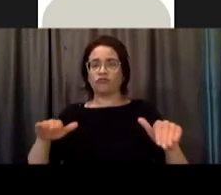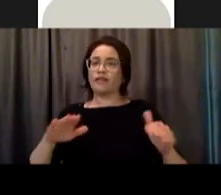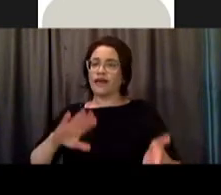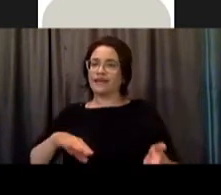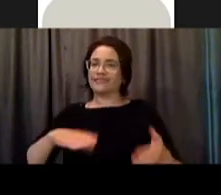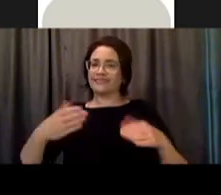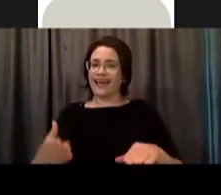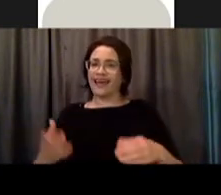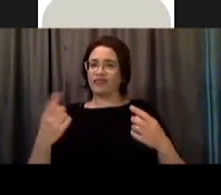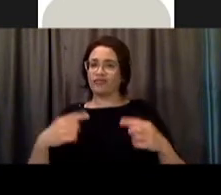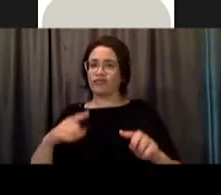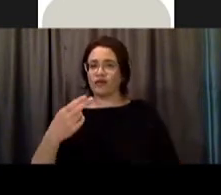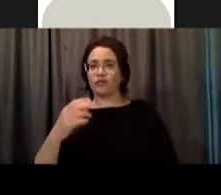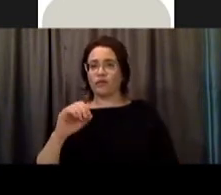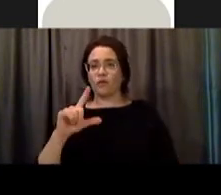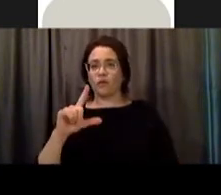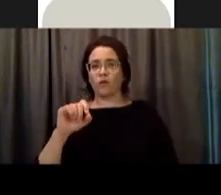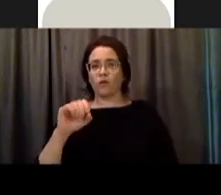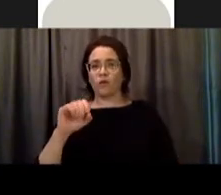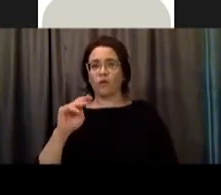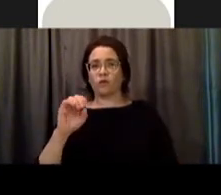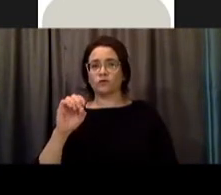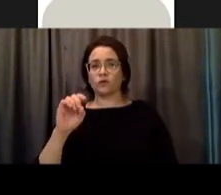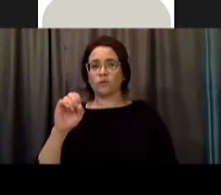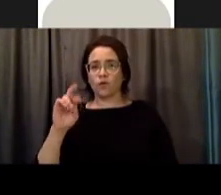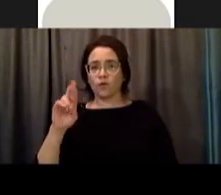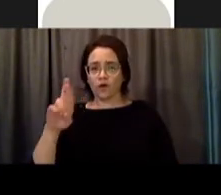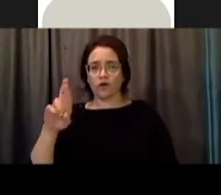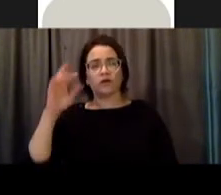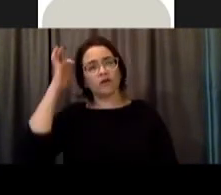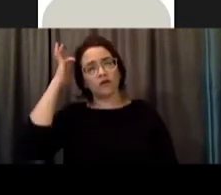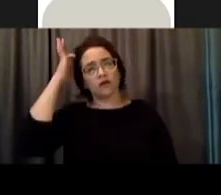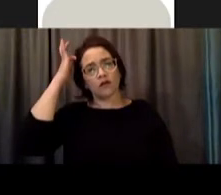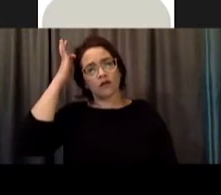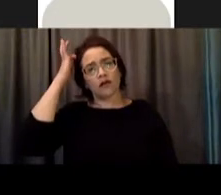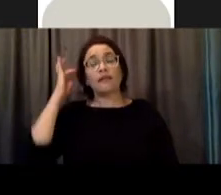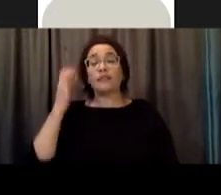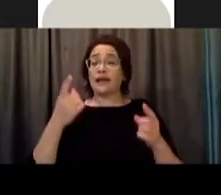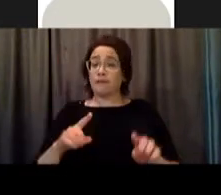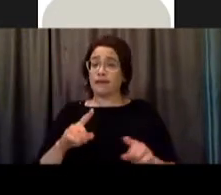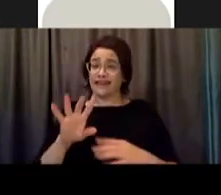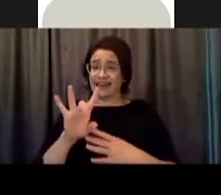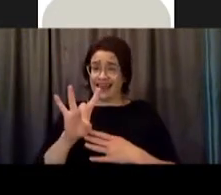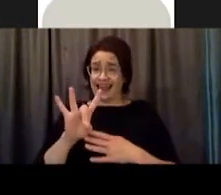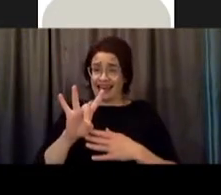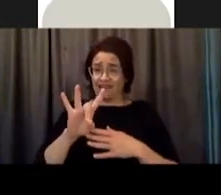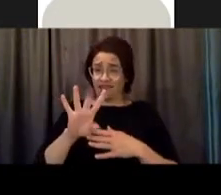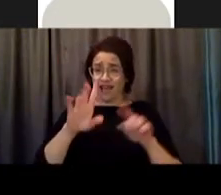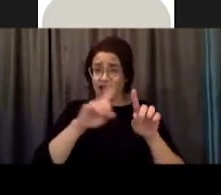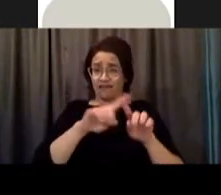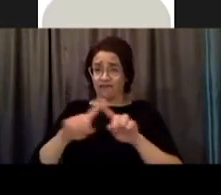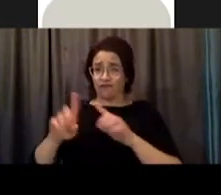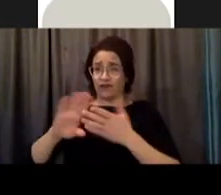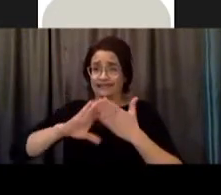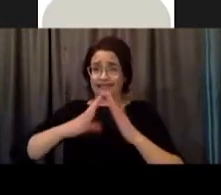took place in 85 cities around the world over 85 days leading up to the 85th anniversary.